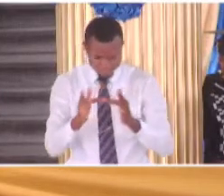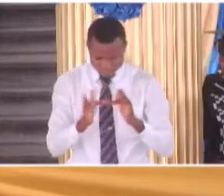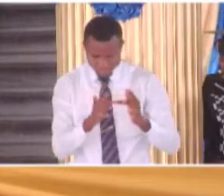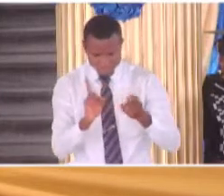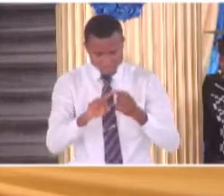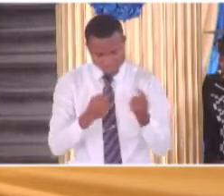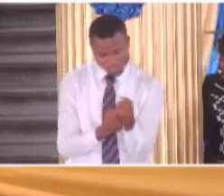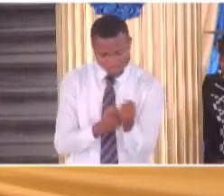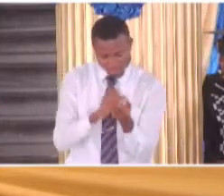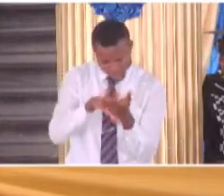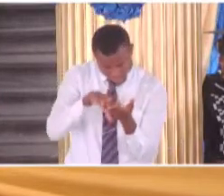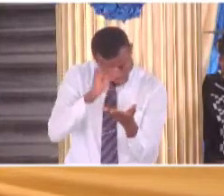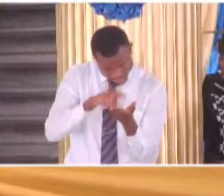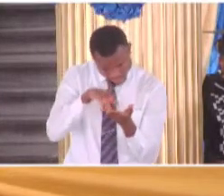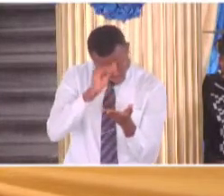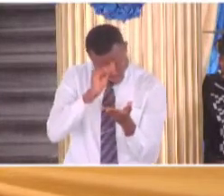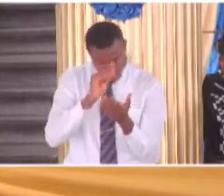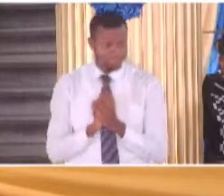learning.